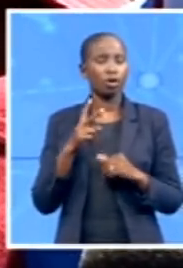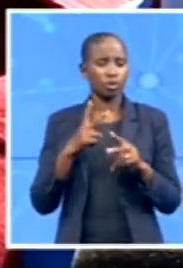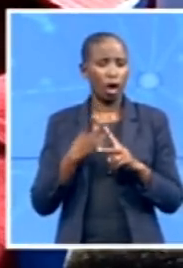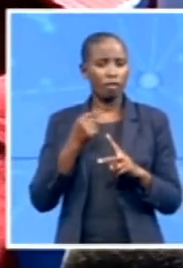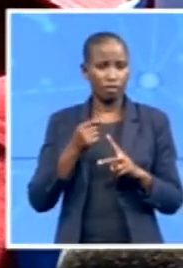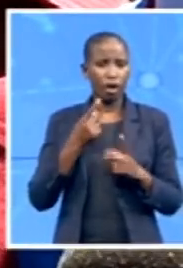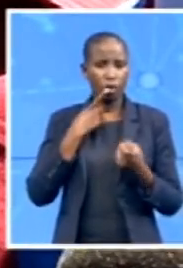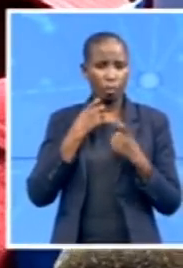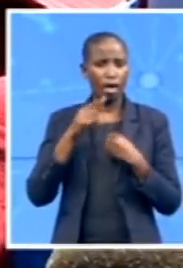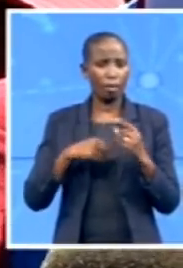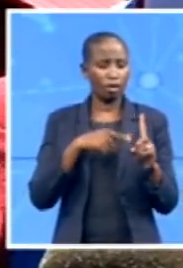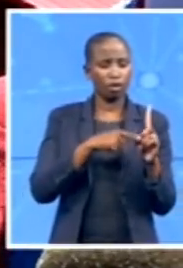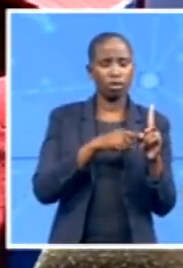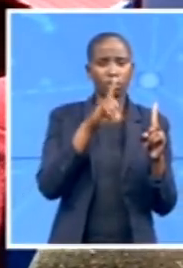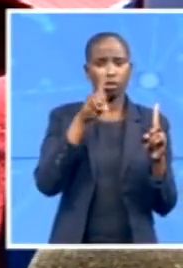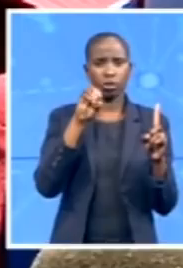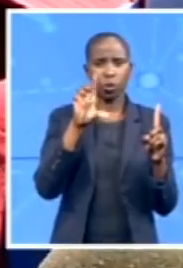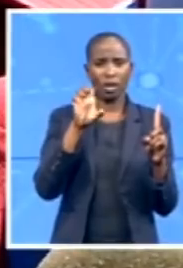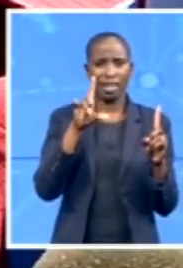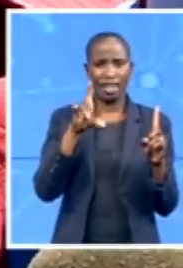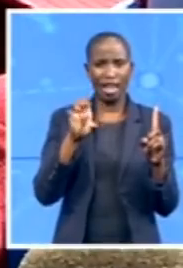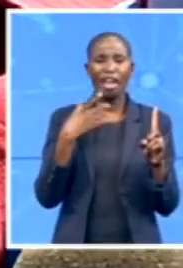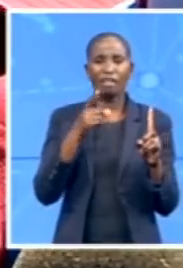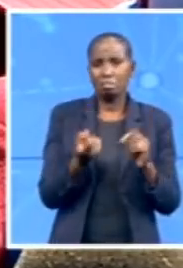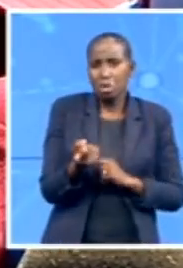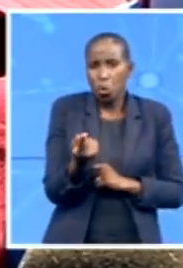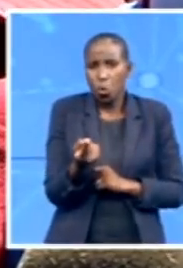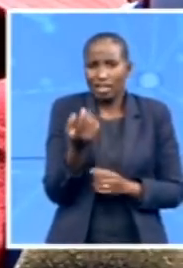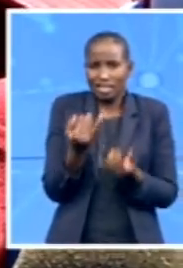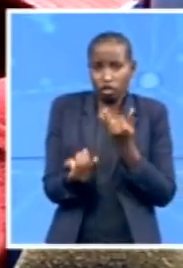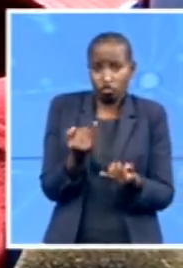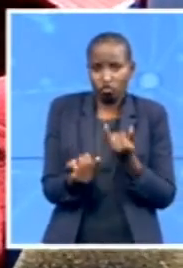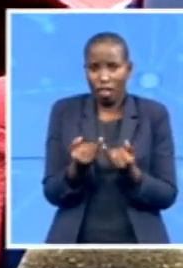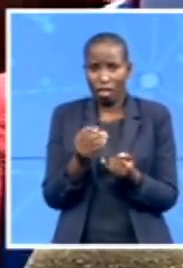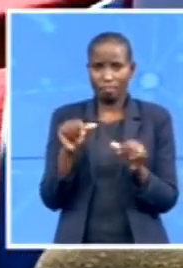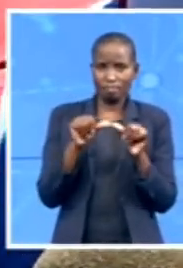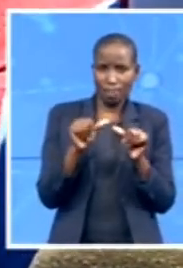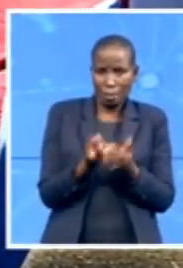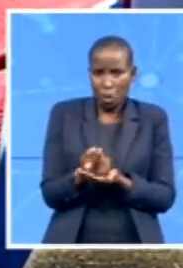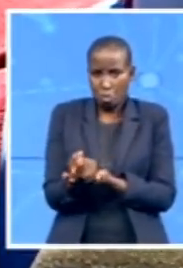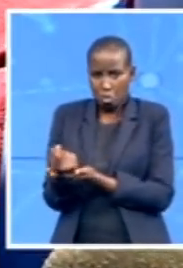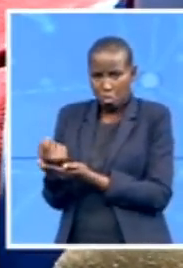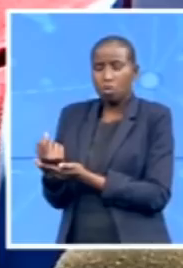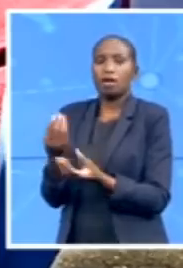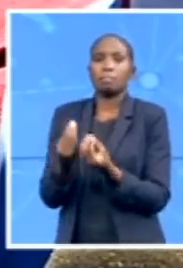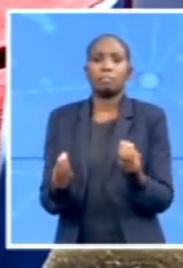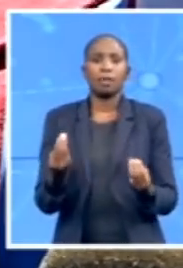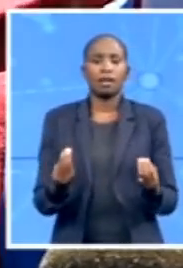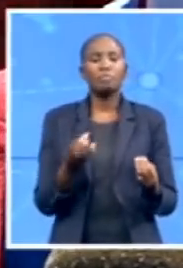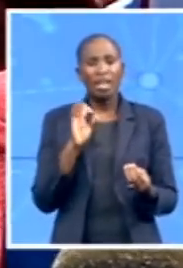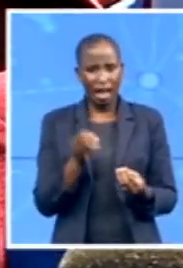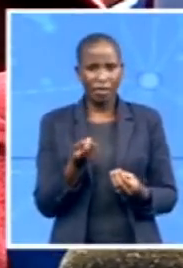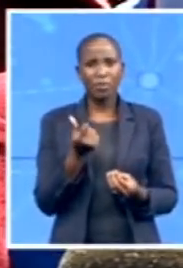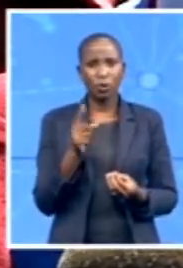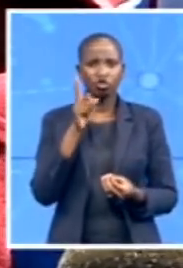them. He's harassed them. And I'd also like to touch on the fact that there were a few teachers here that pushed one